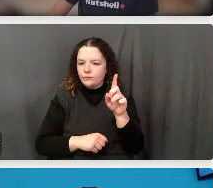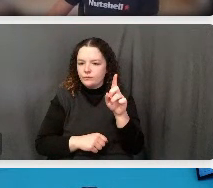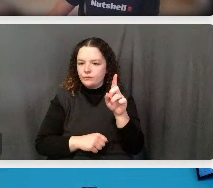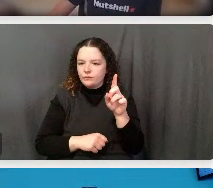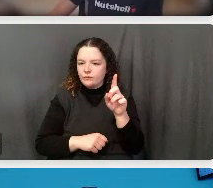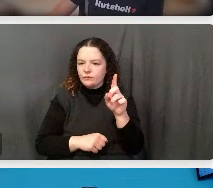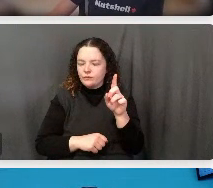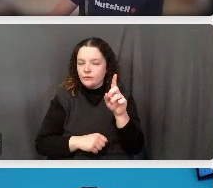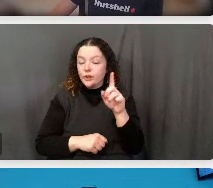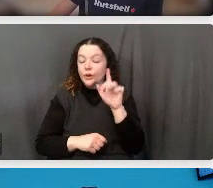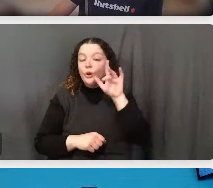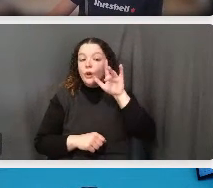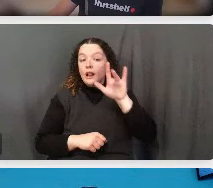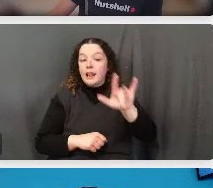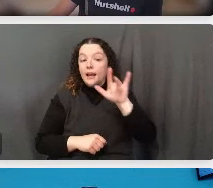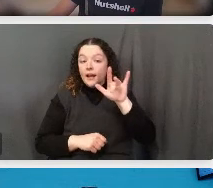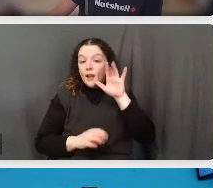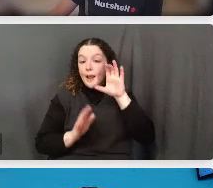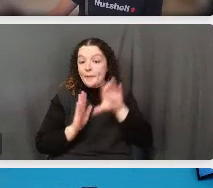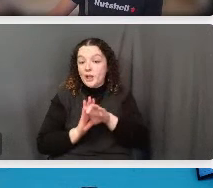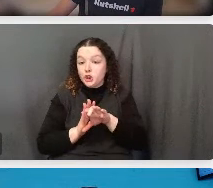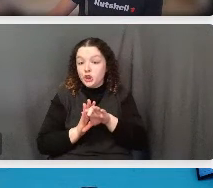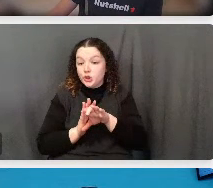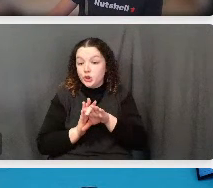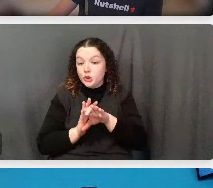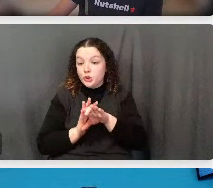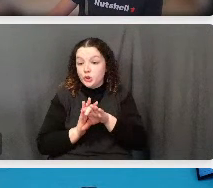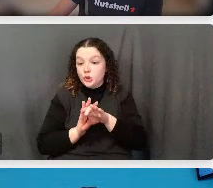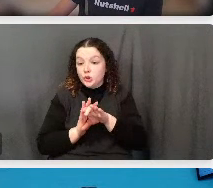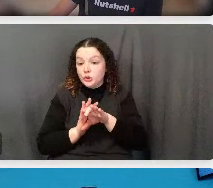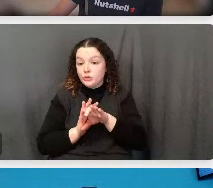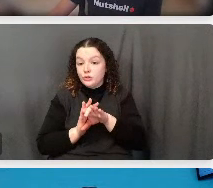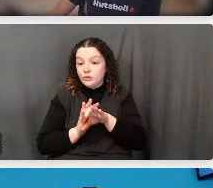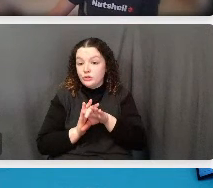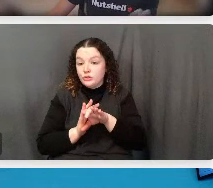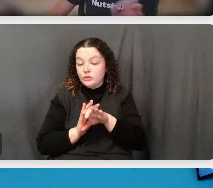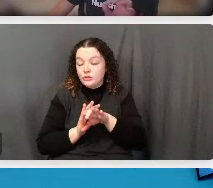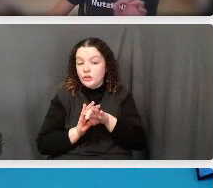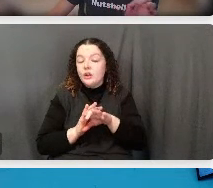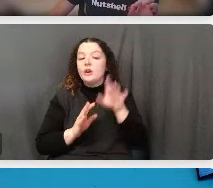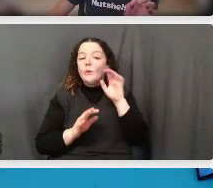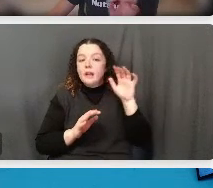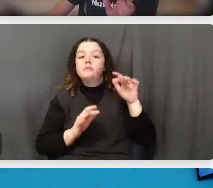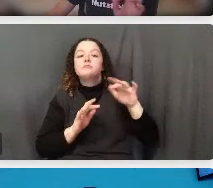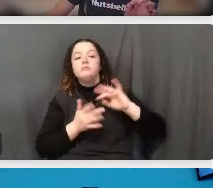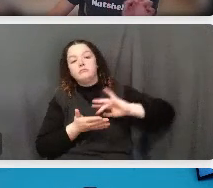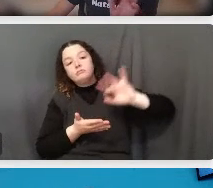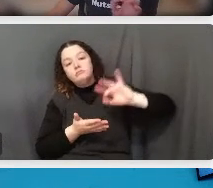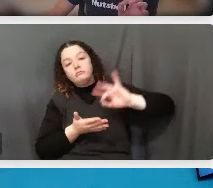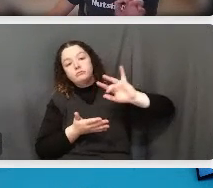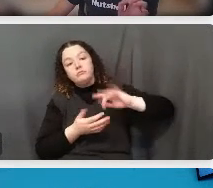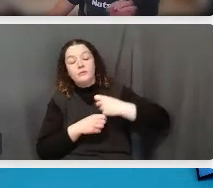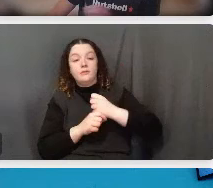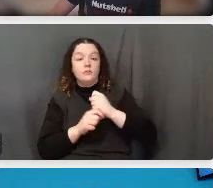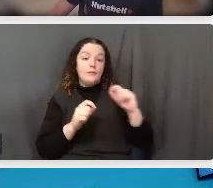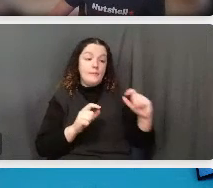Yeah, once you click on the image itself in the sidebar, you can basically scroll the image to be either slightly larger or